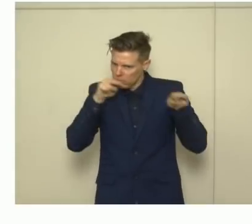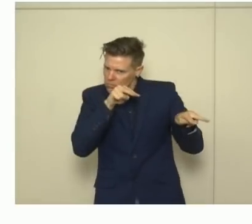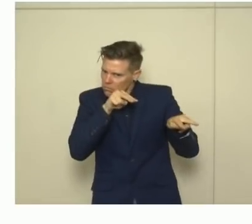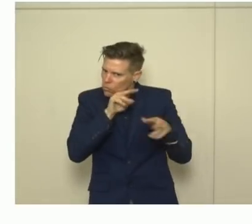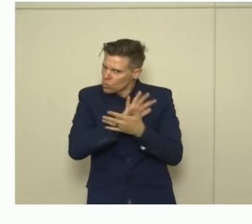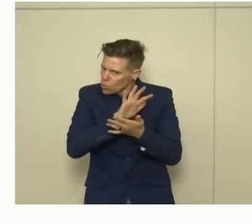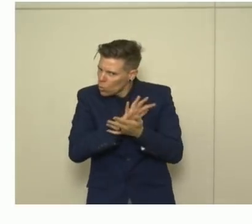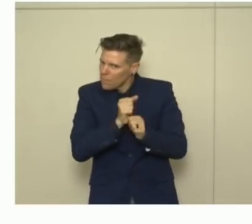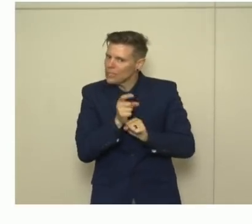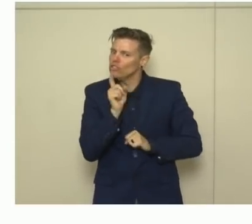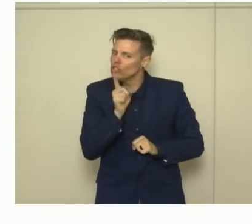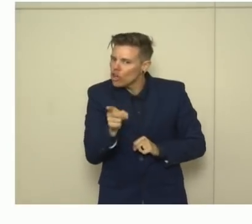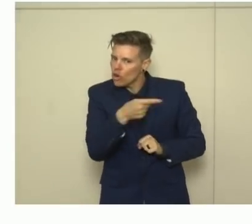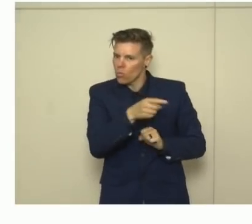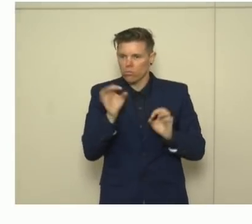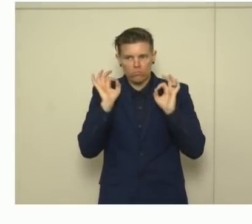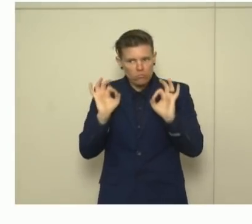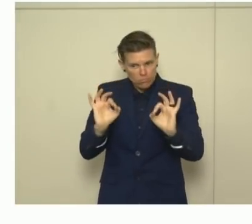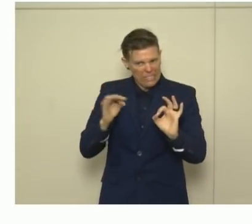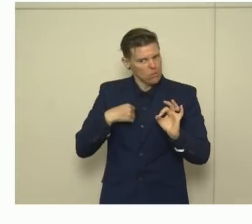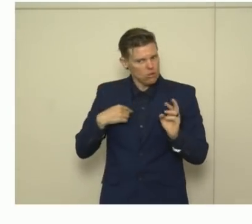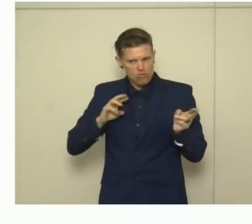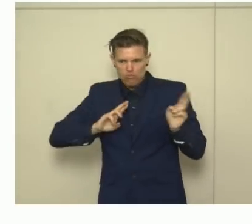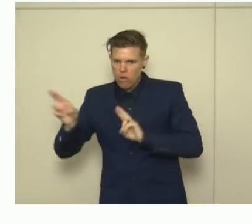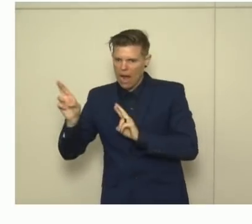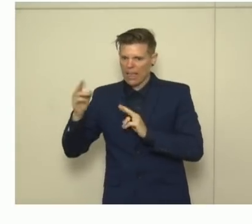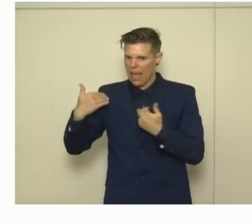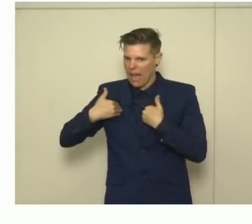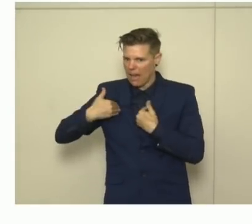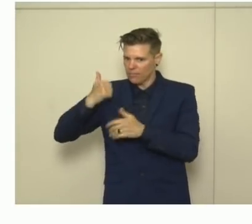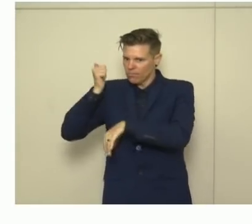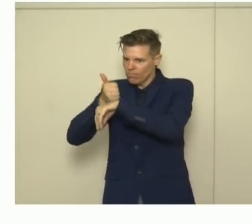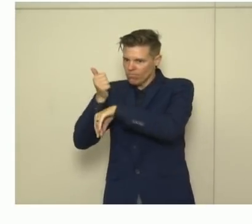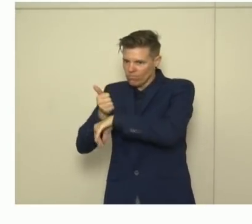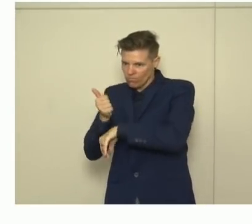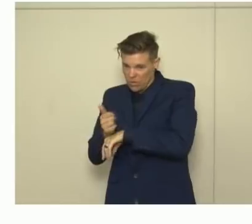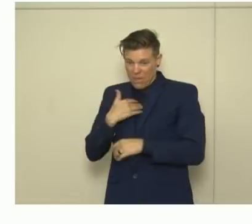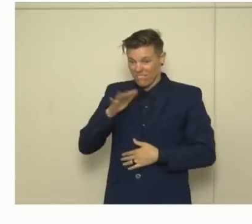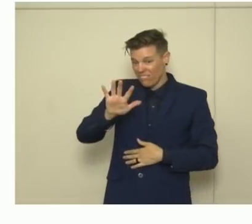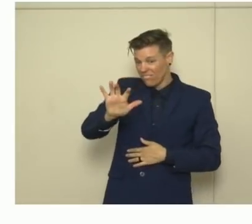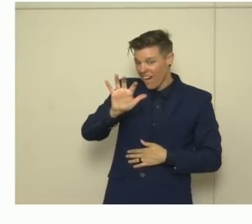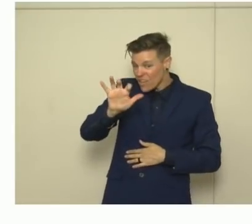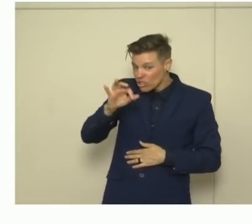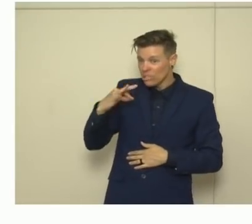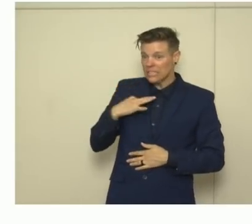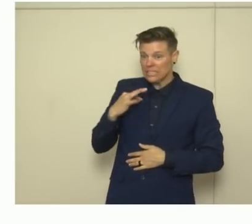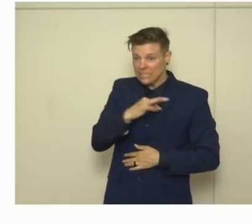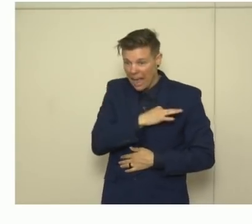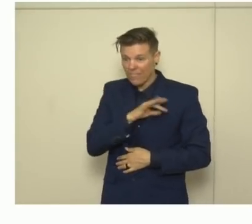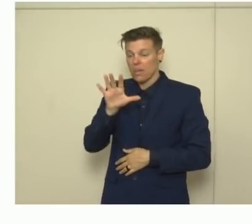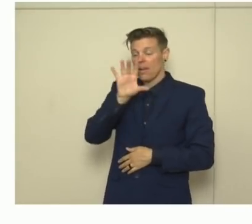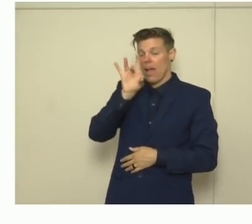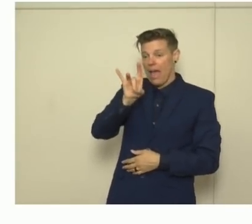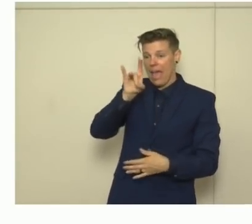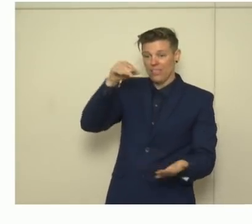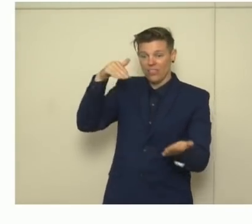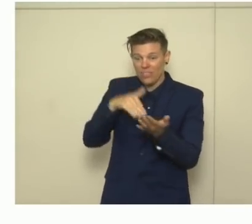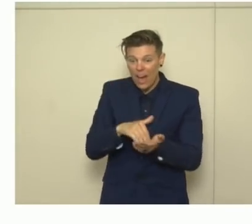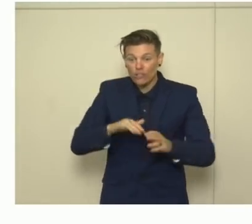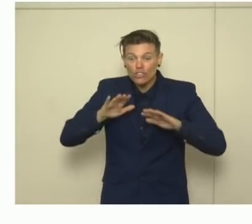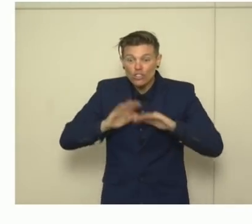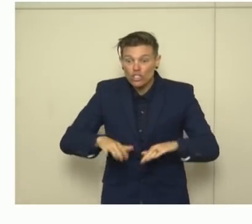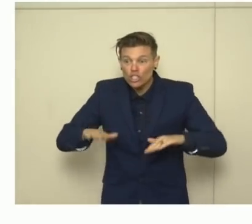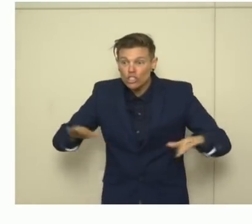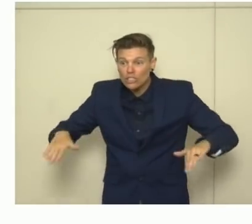well. We've got 7,500 staff in child care, 8,500 kids, and have had only 135 cases